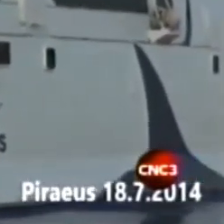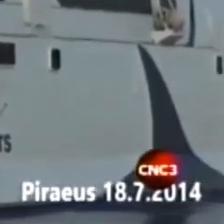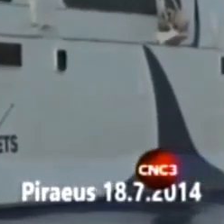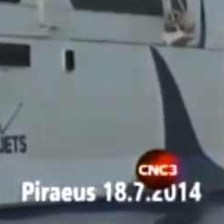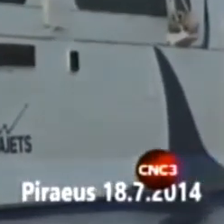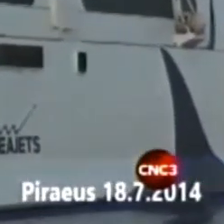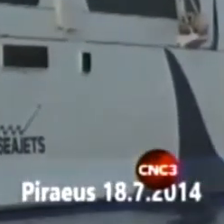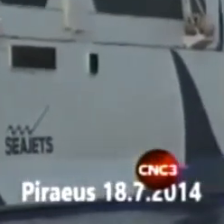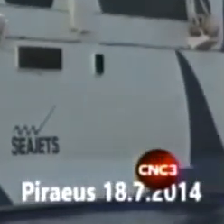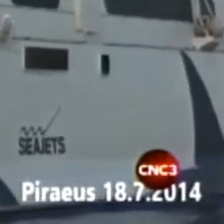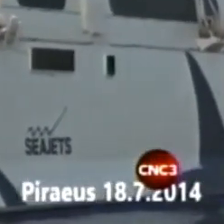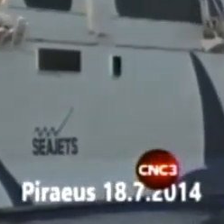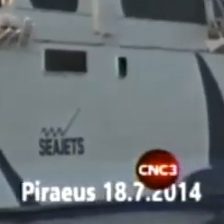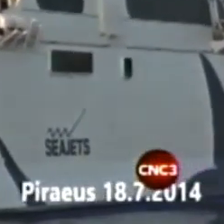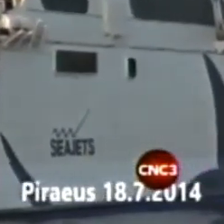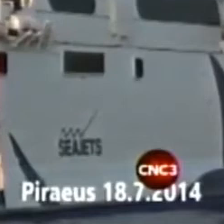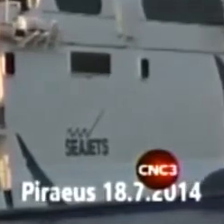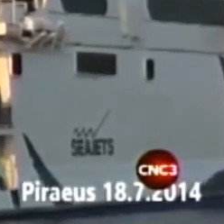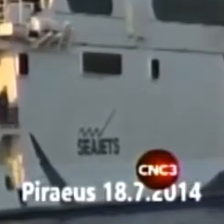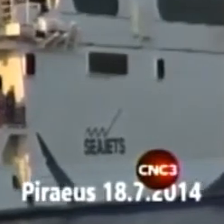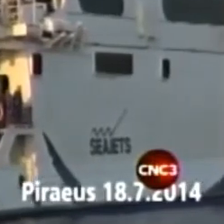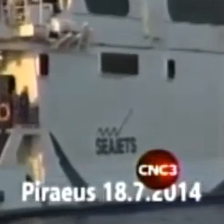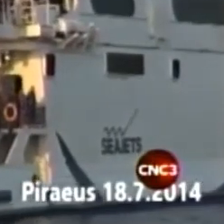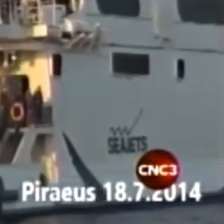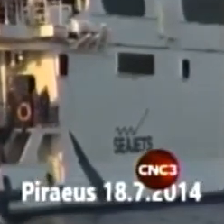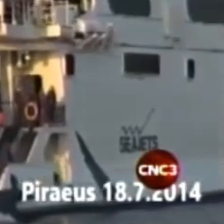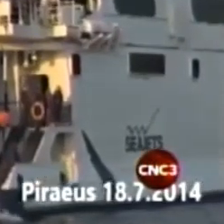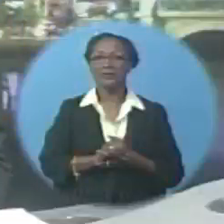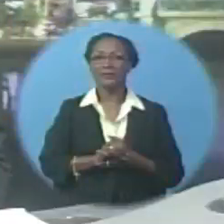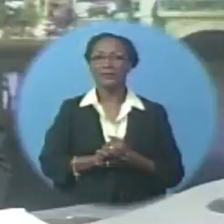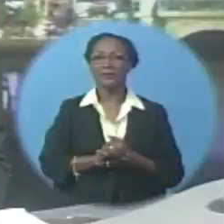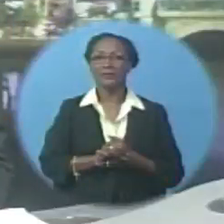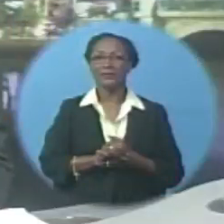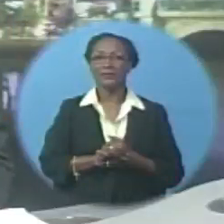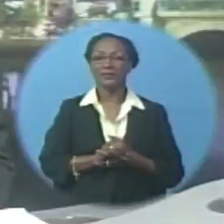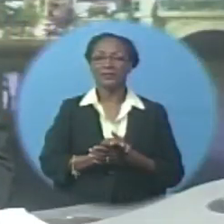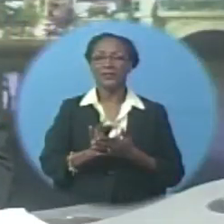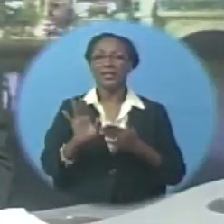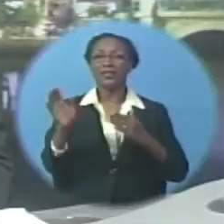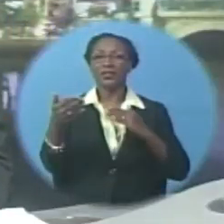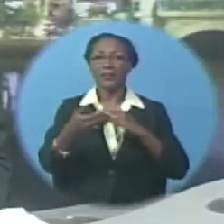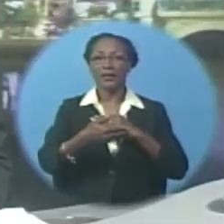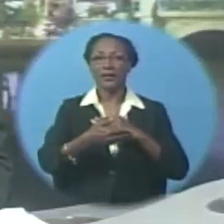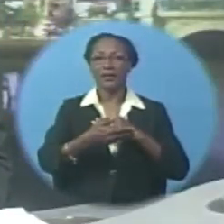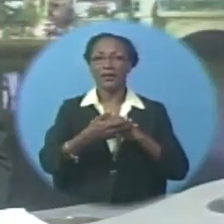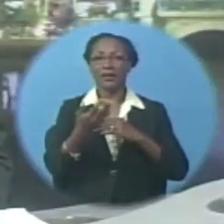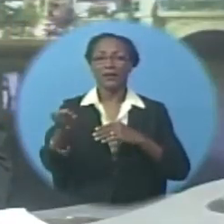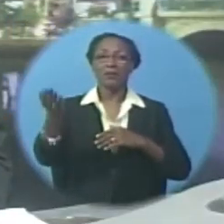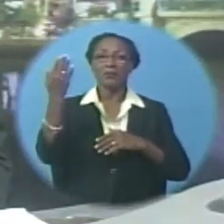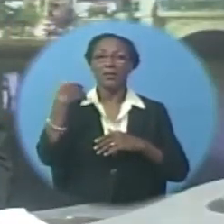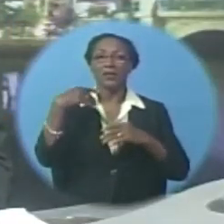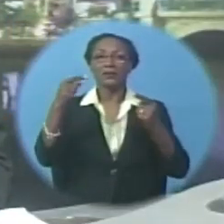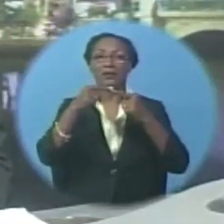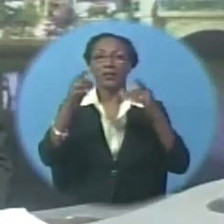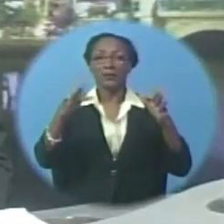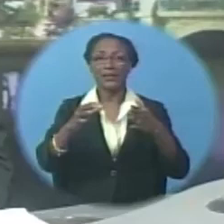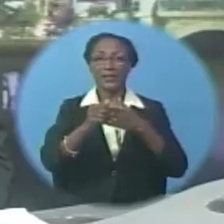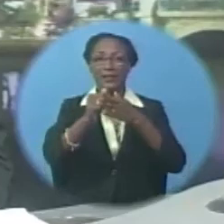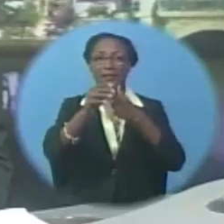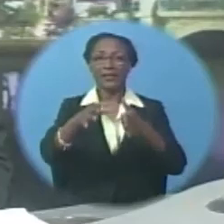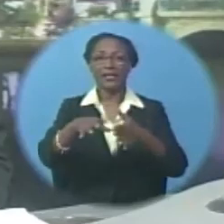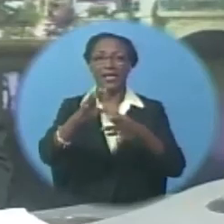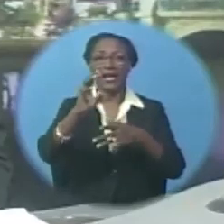will only add to the confusion and misinformation being disseminated. In Jamaica, former opposition leader and MP